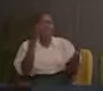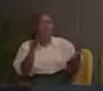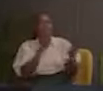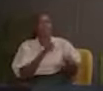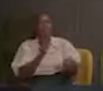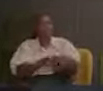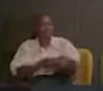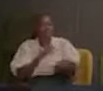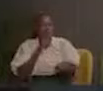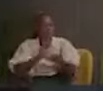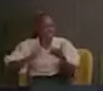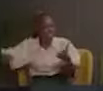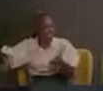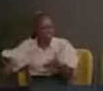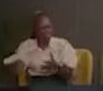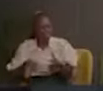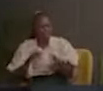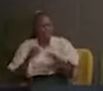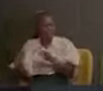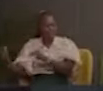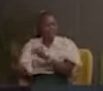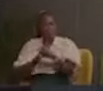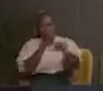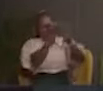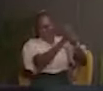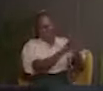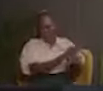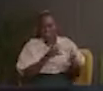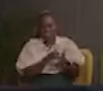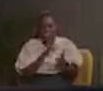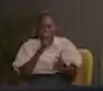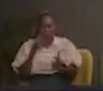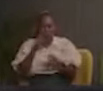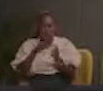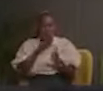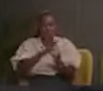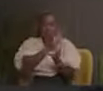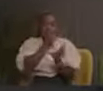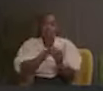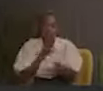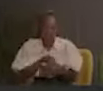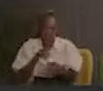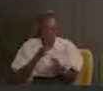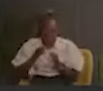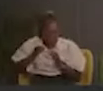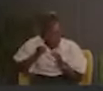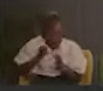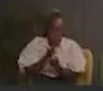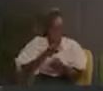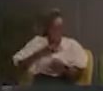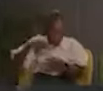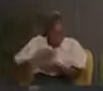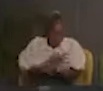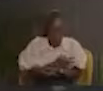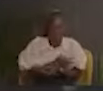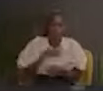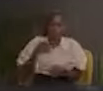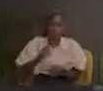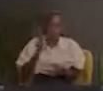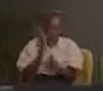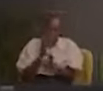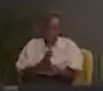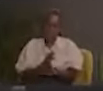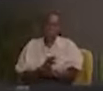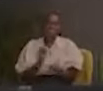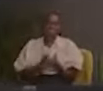Good intention does not move mountains. It is engaging the force of faith with understanding. Faith indeed that moves